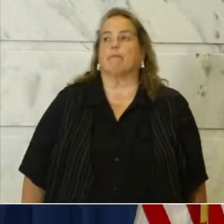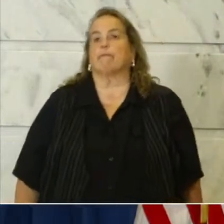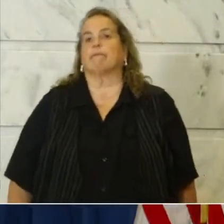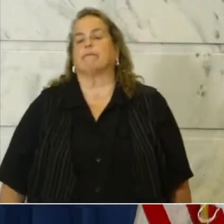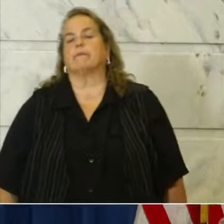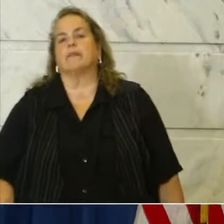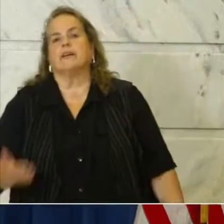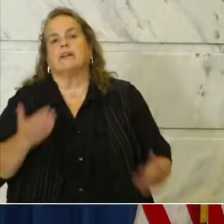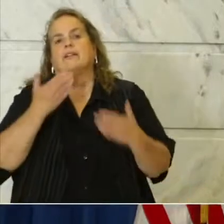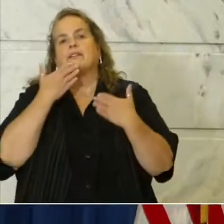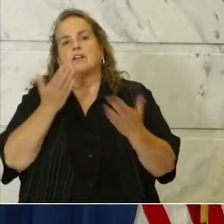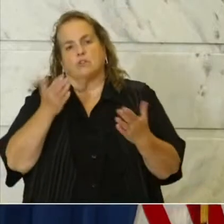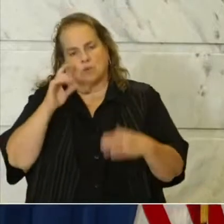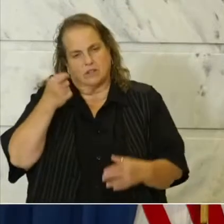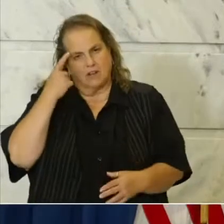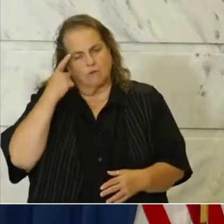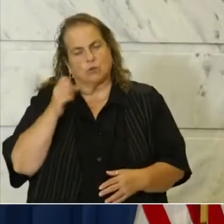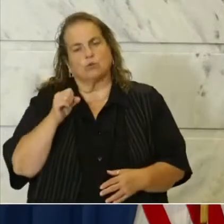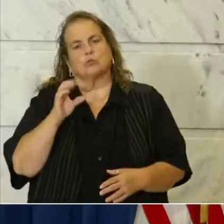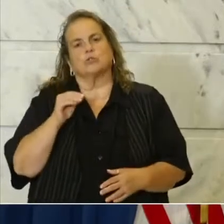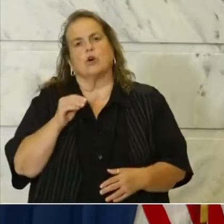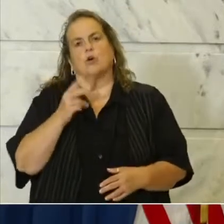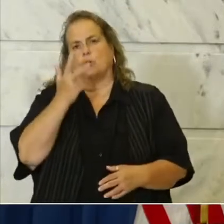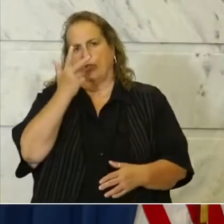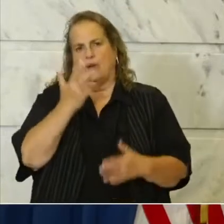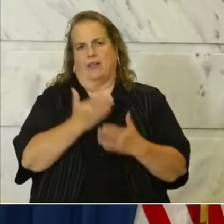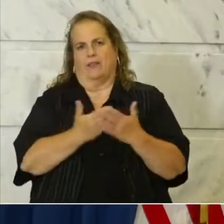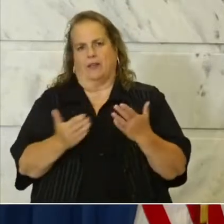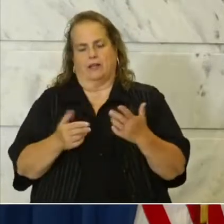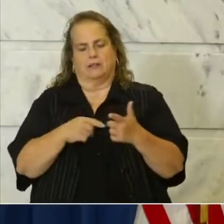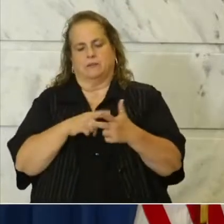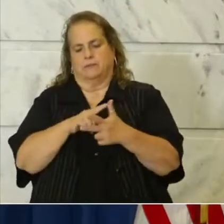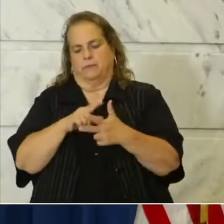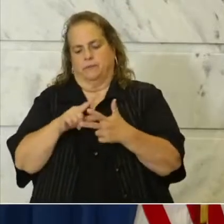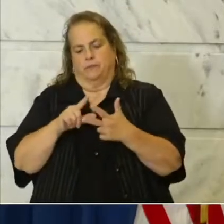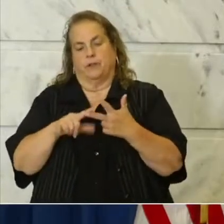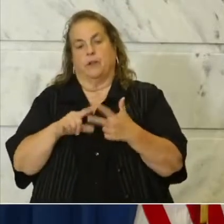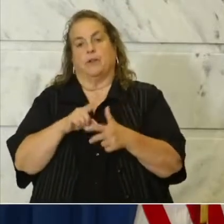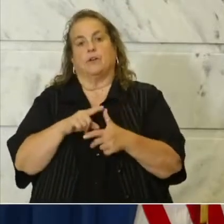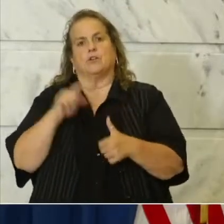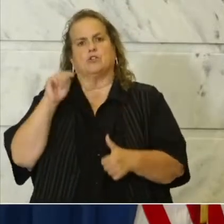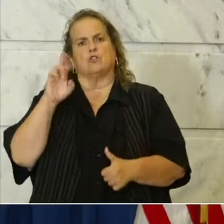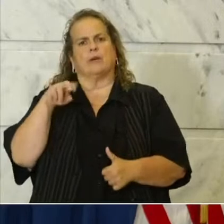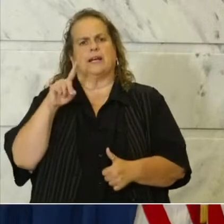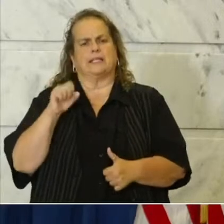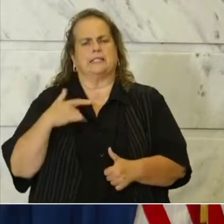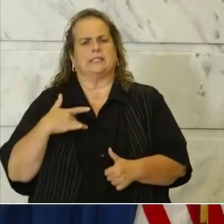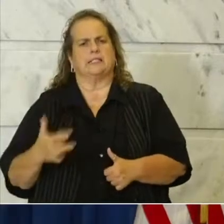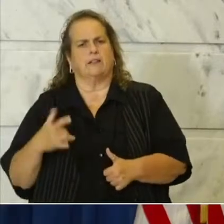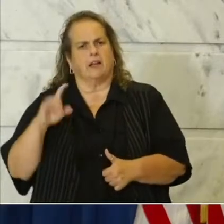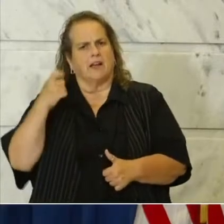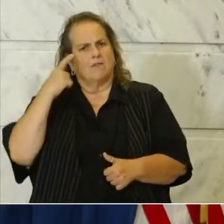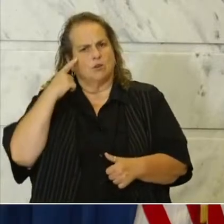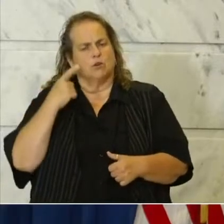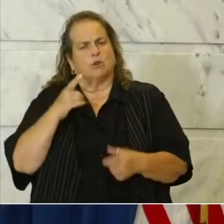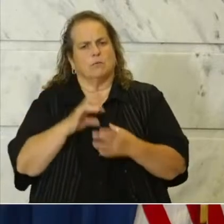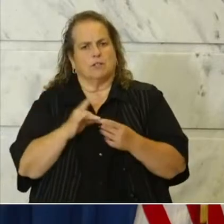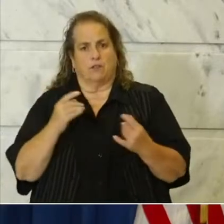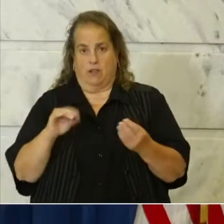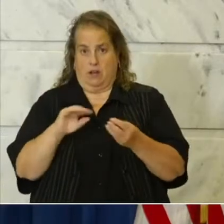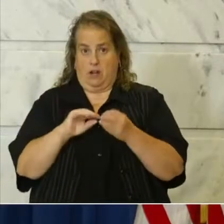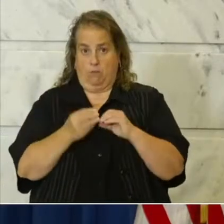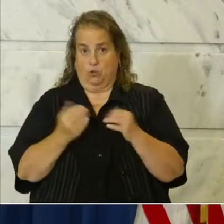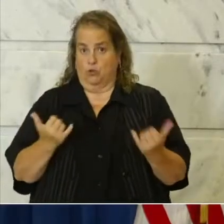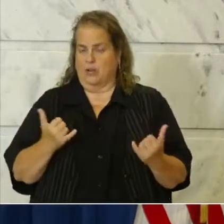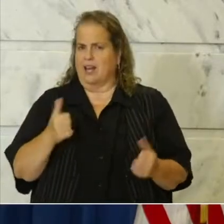Thank you, Governor. So, 3 things actually. The trends that the Governor just mentioned. These numbers today are